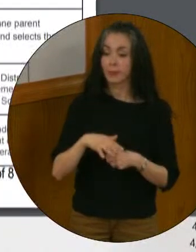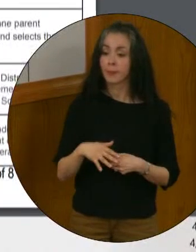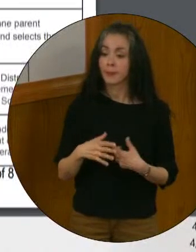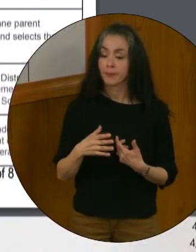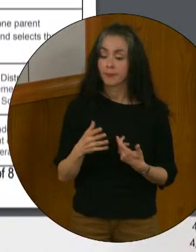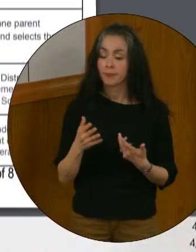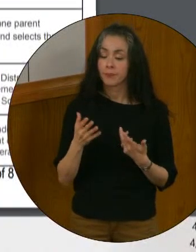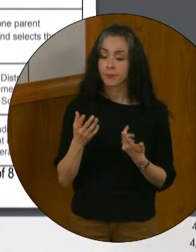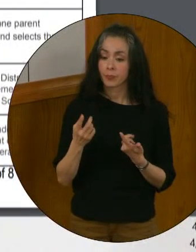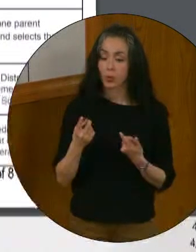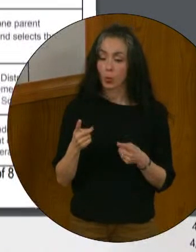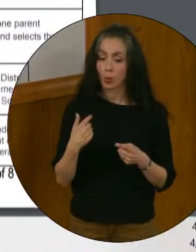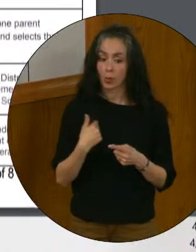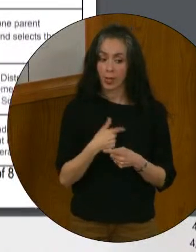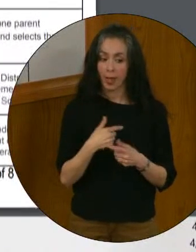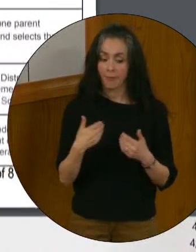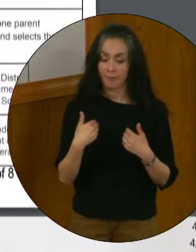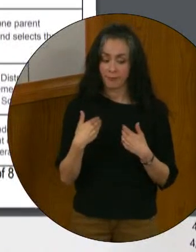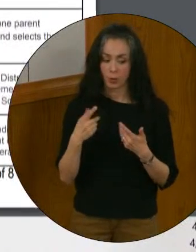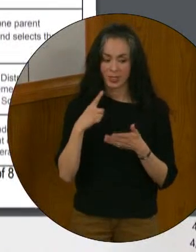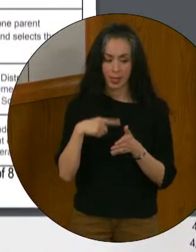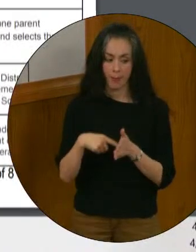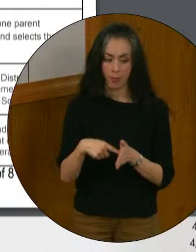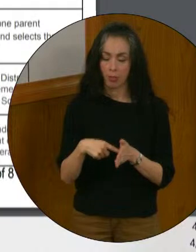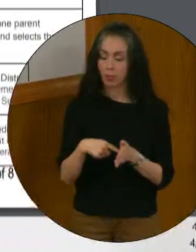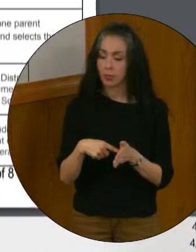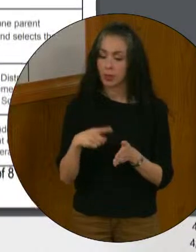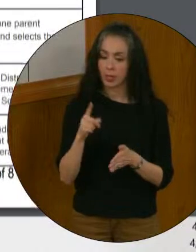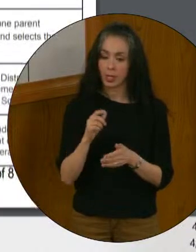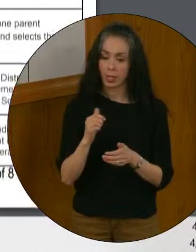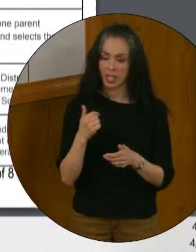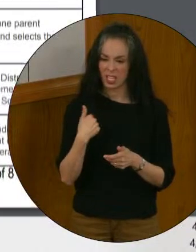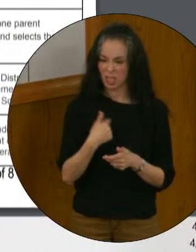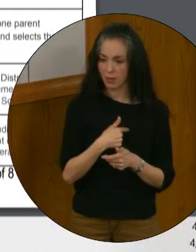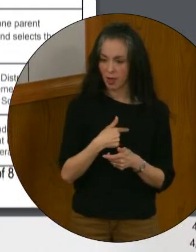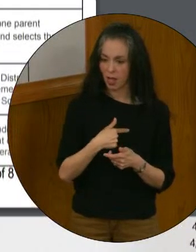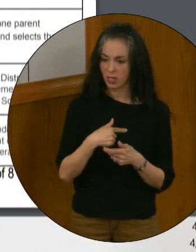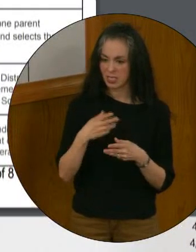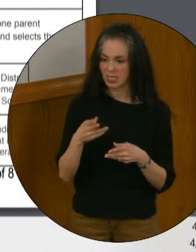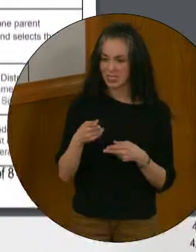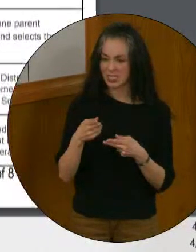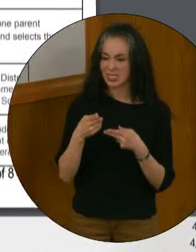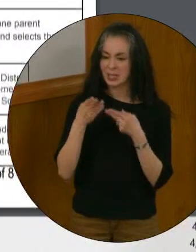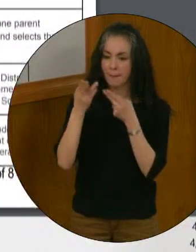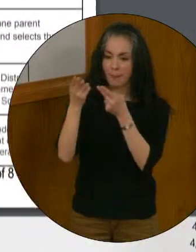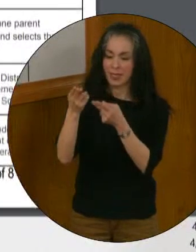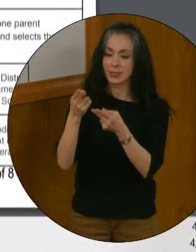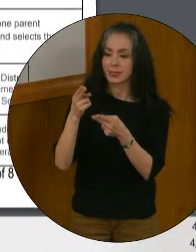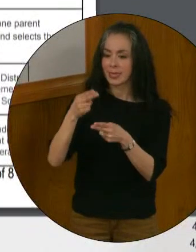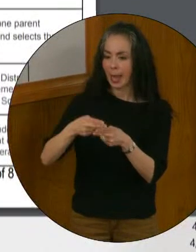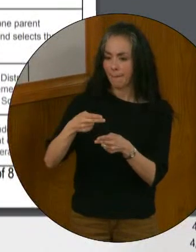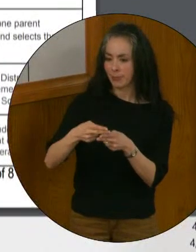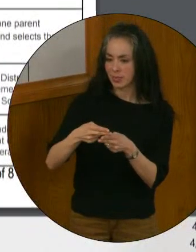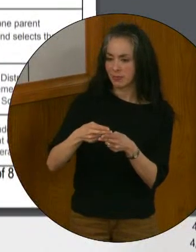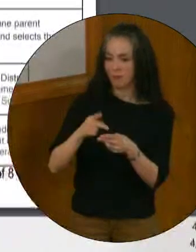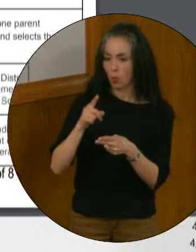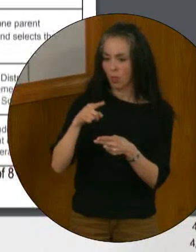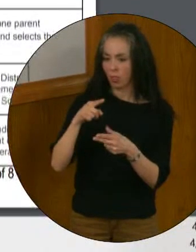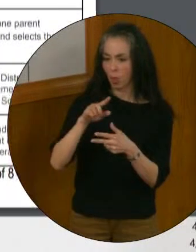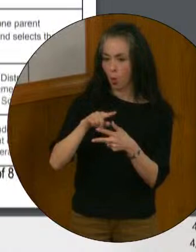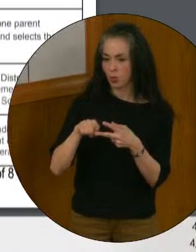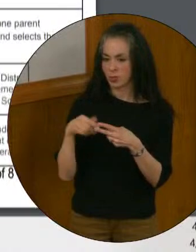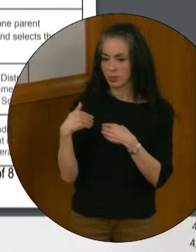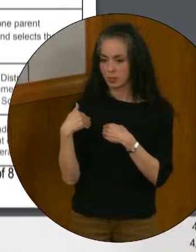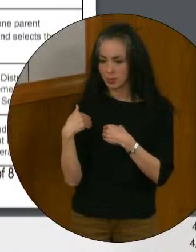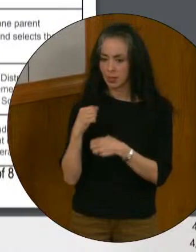When we have, for example, when each of us submits names for these appointments,